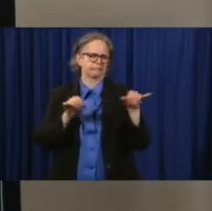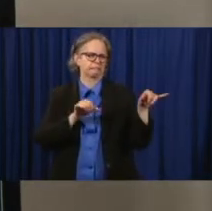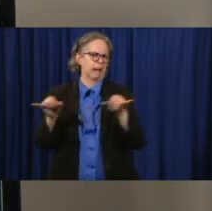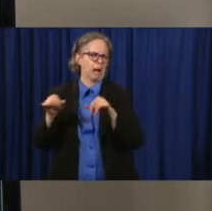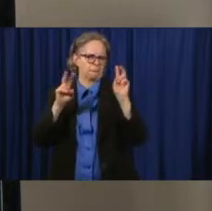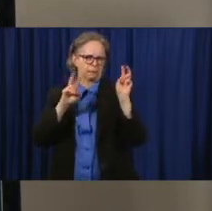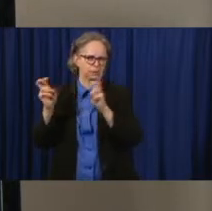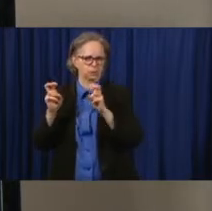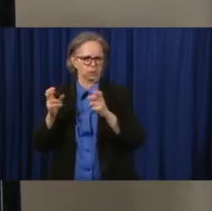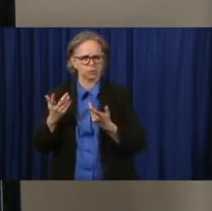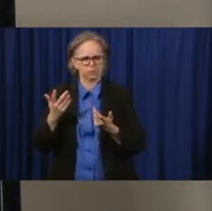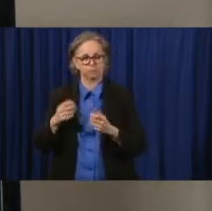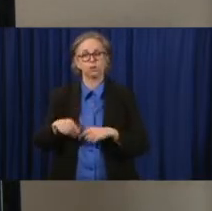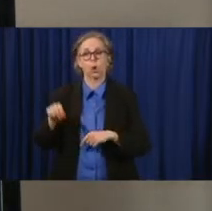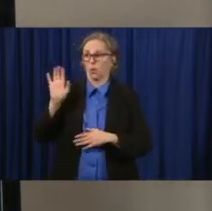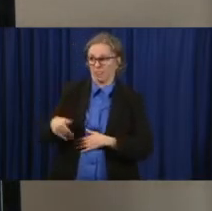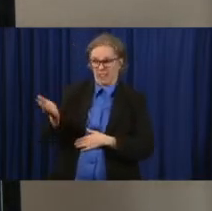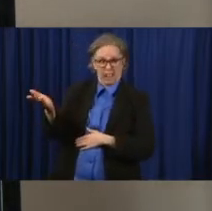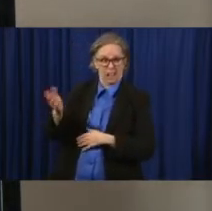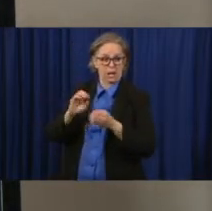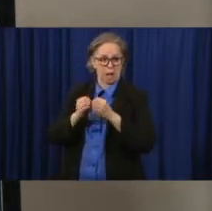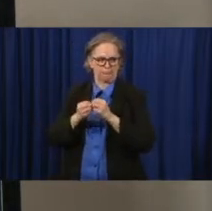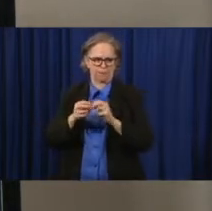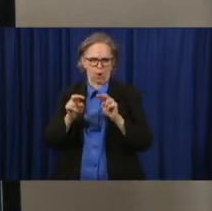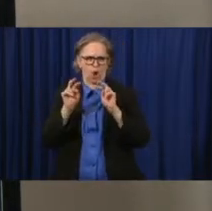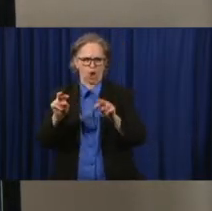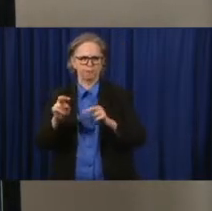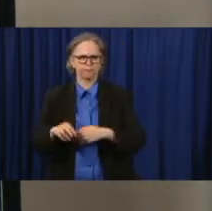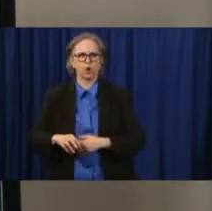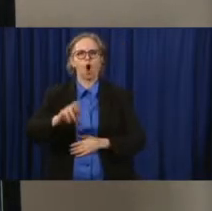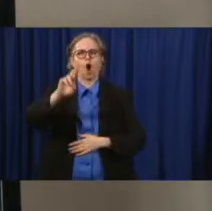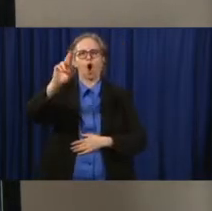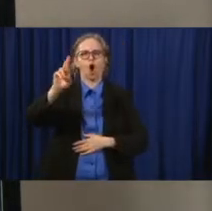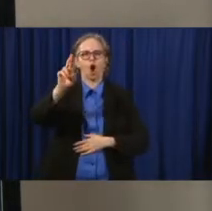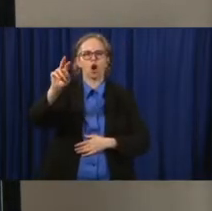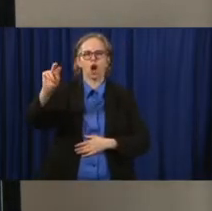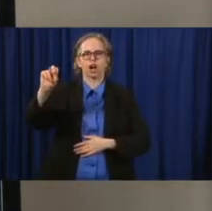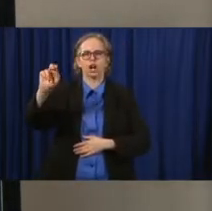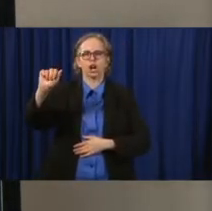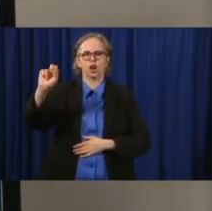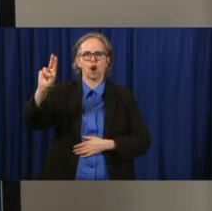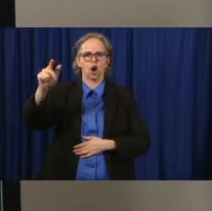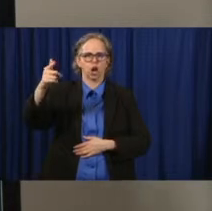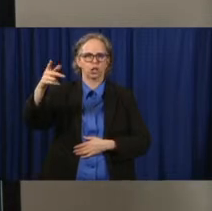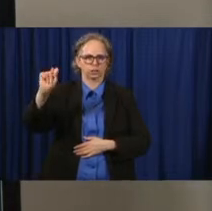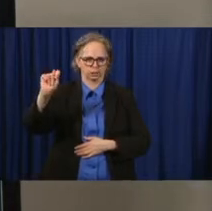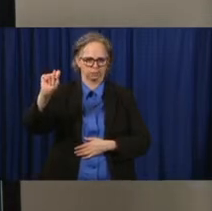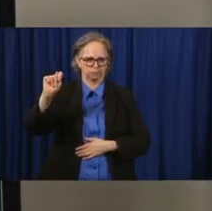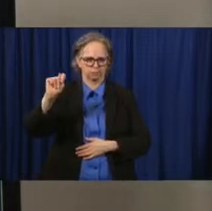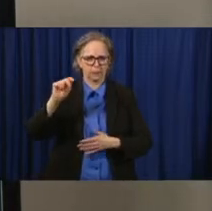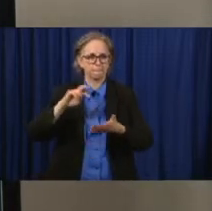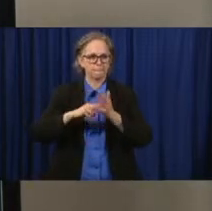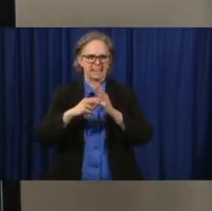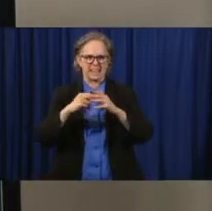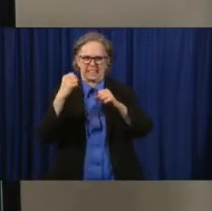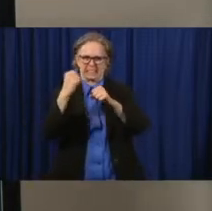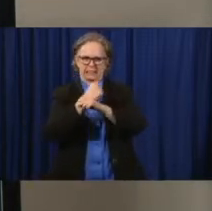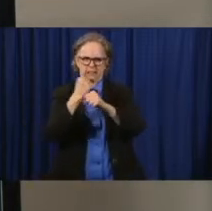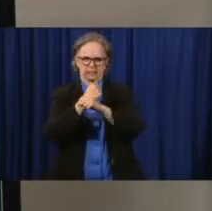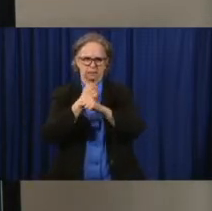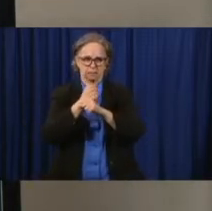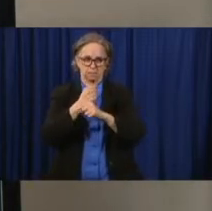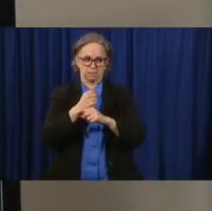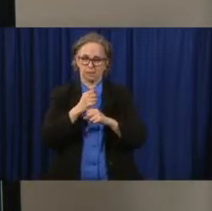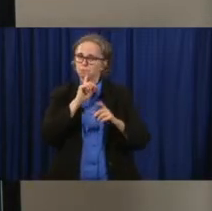in Ohio, and one of them is the R-naught, a little bit of a statistical calculation. This isn't a modeling. This is a